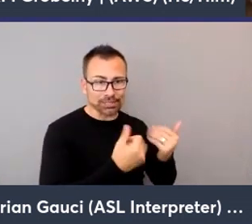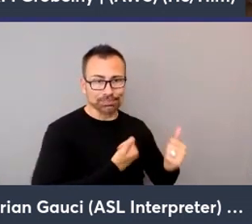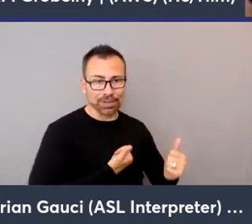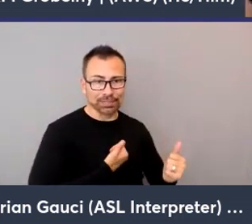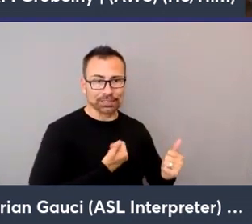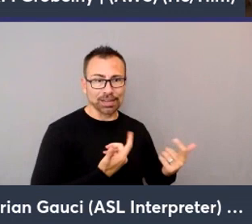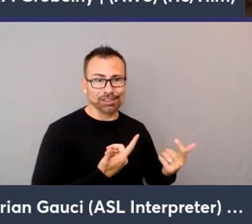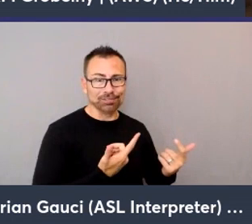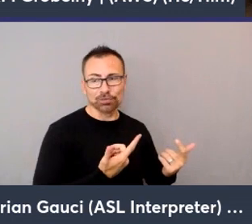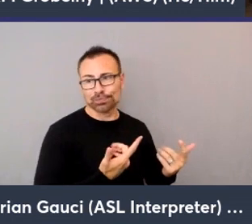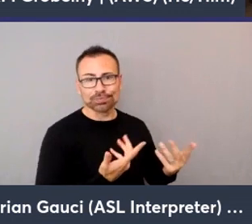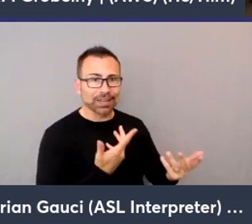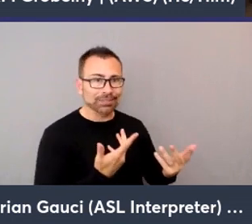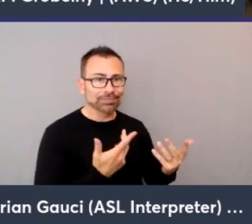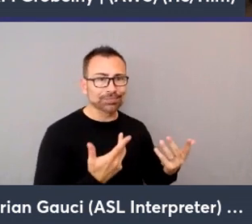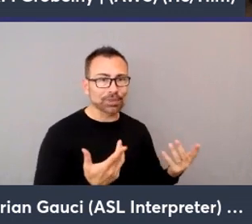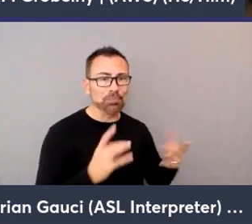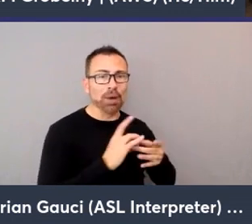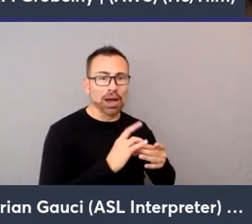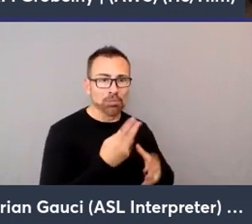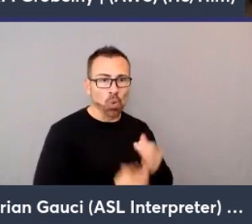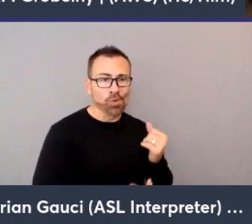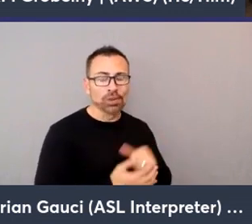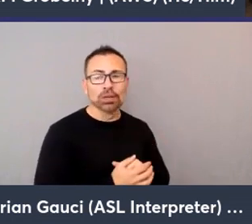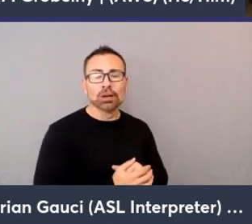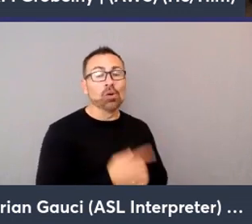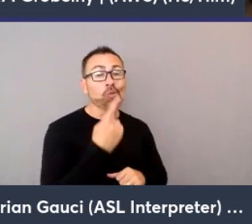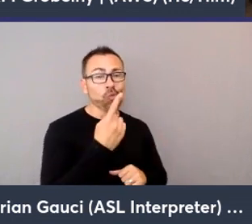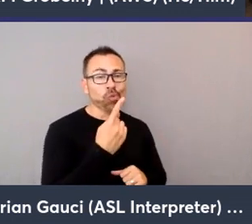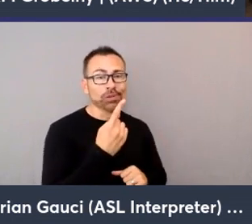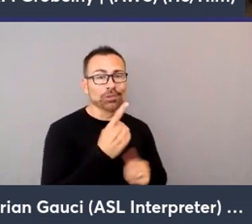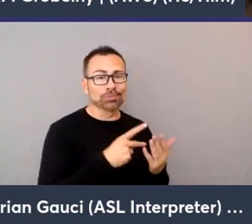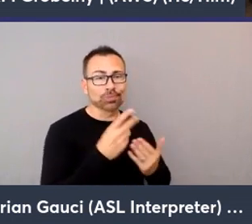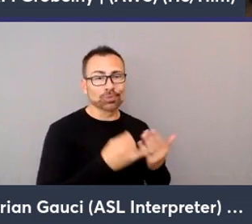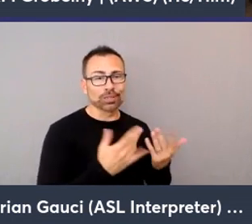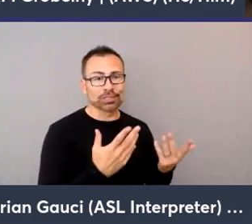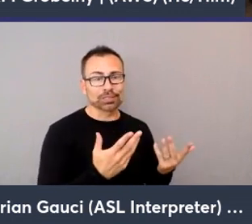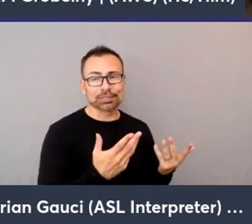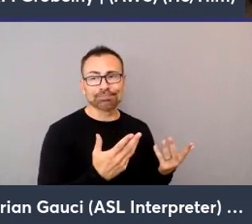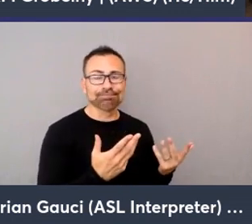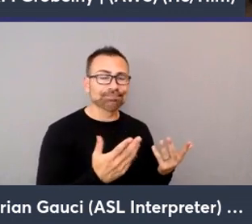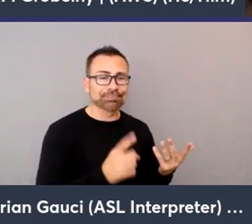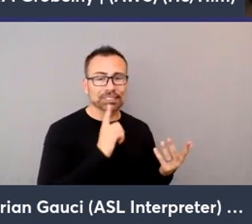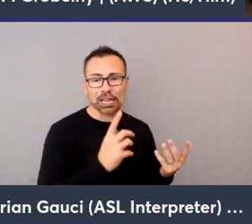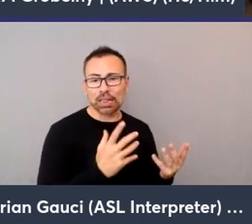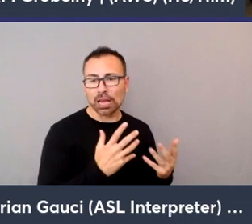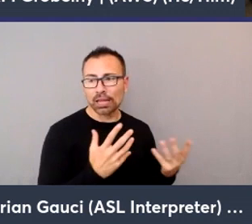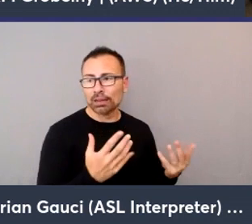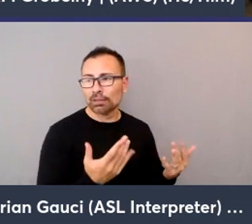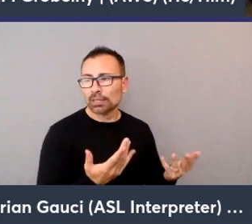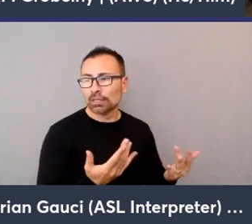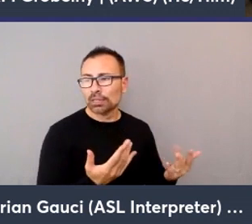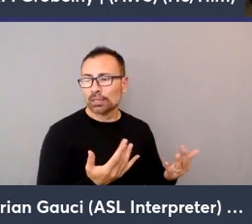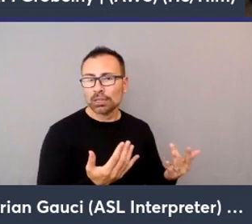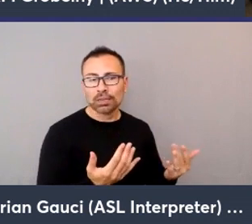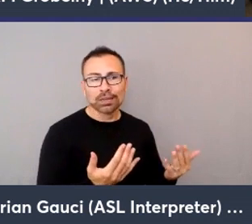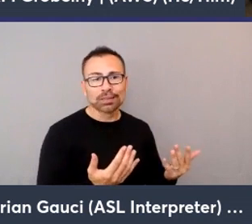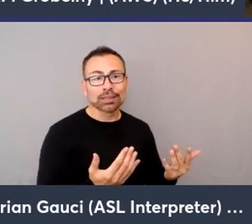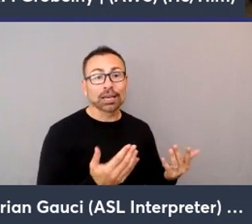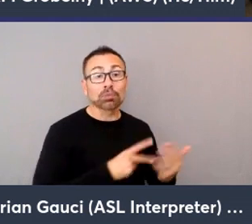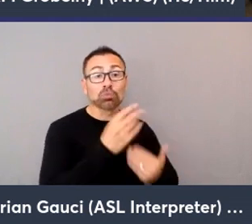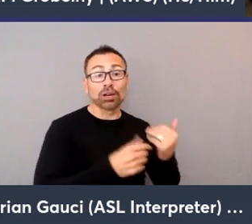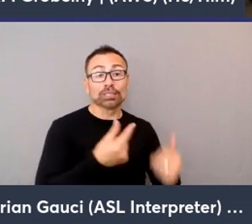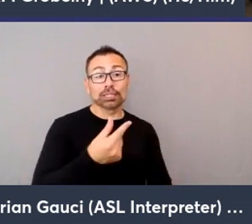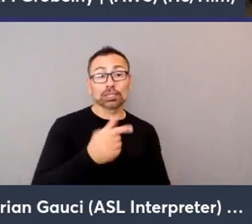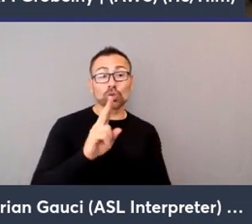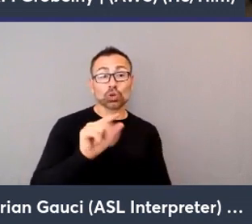that combine the two. And one of those is, there's a lot of like Project Gutenberg has just